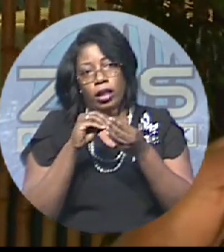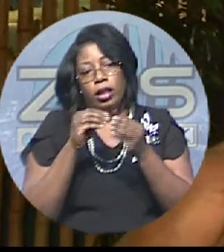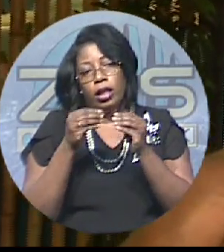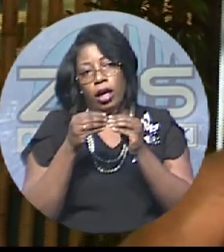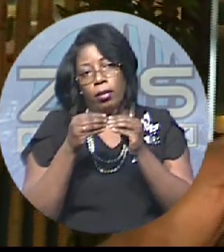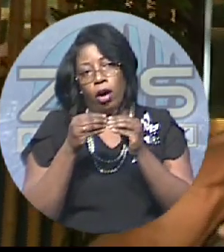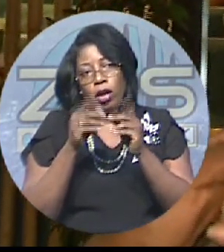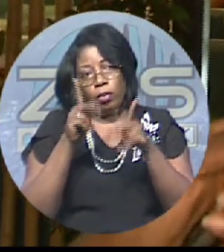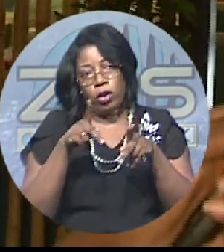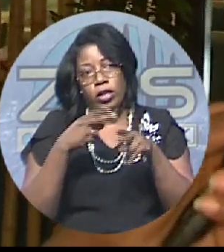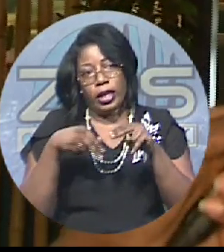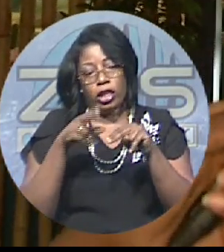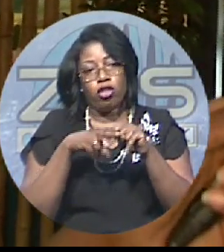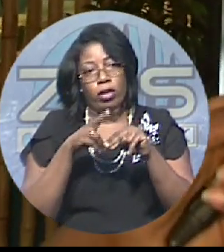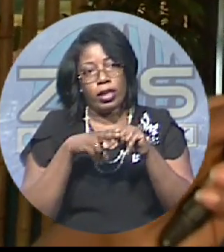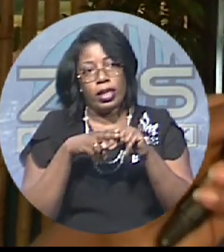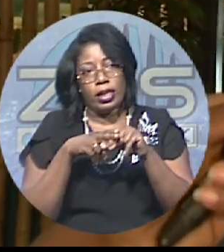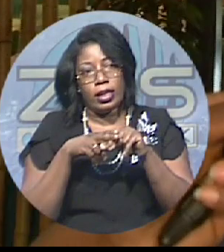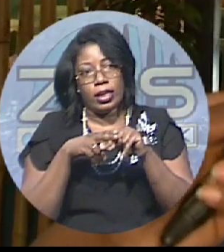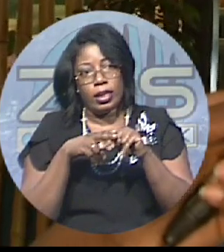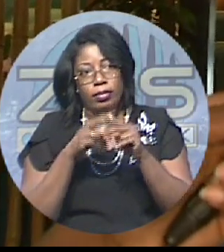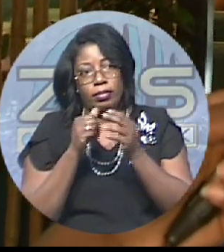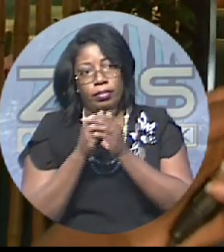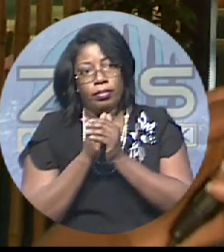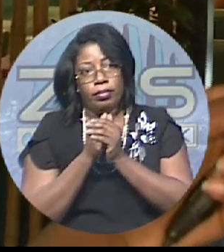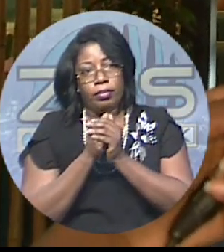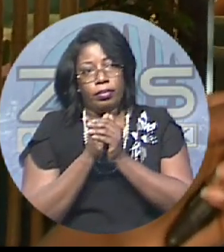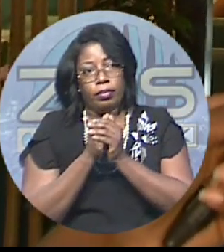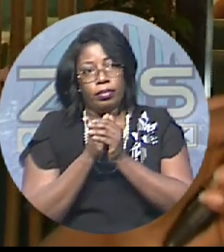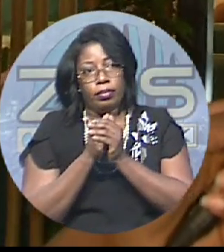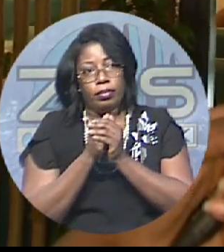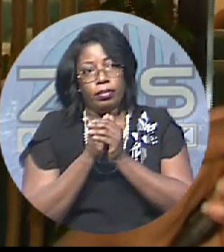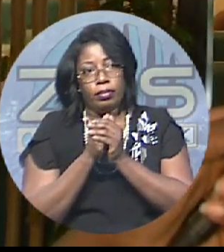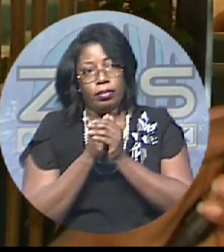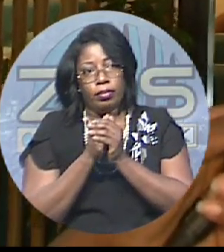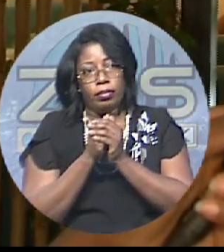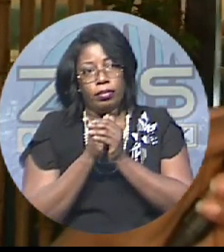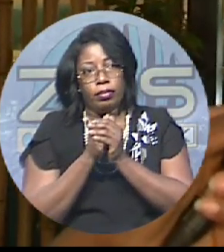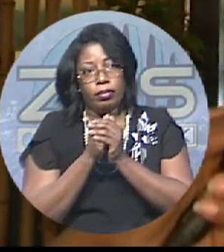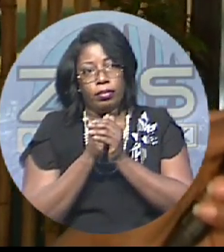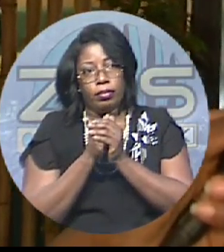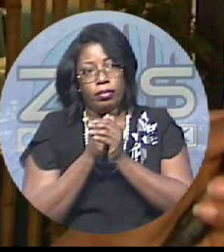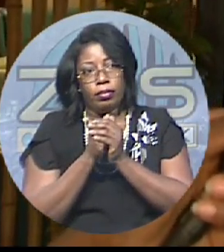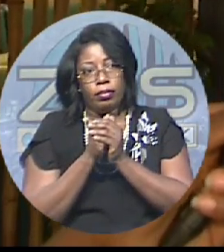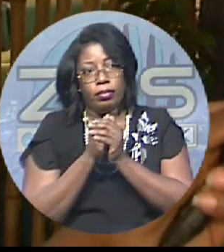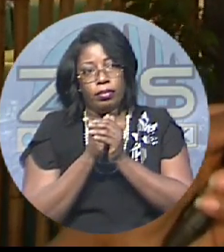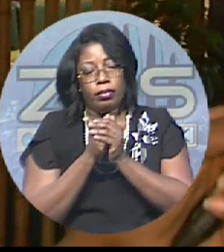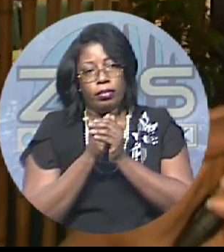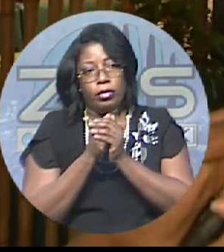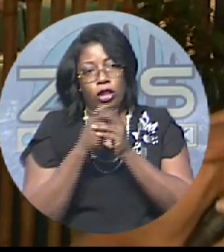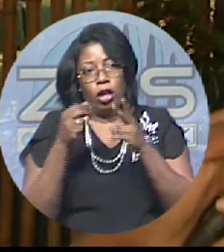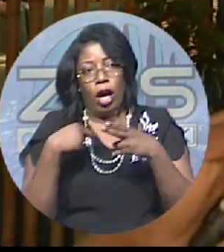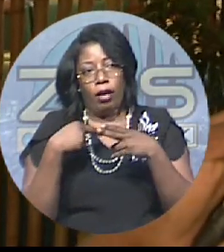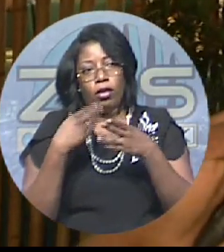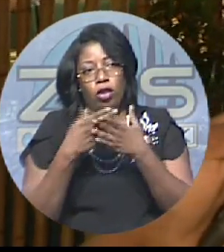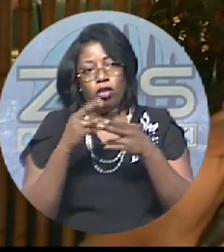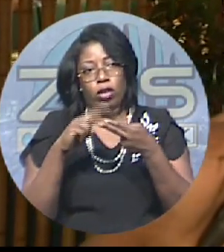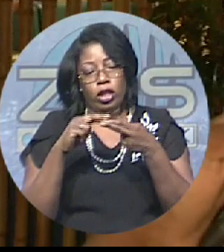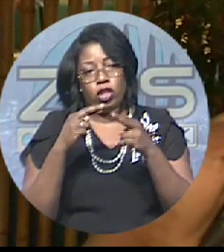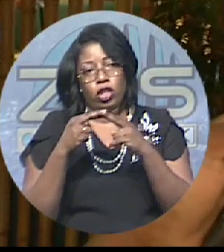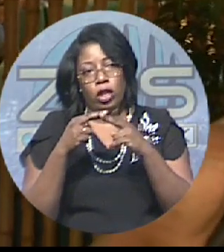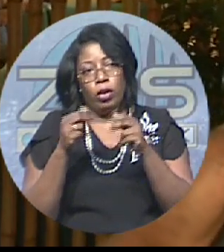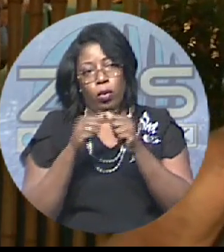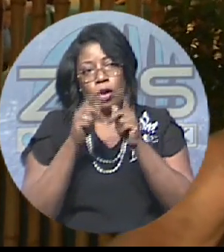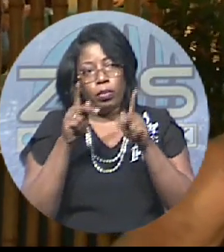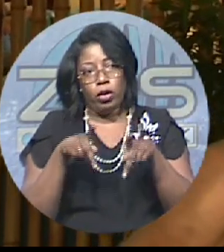to the airport. How it works is our pilots take the supplies in, and then, you know, we're building a relationship with the people there, and our team on the ground